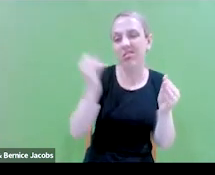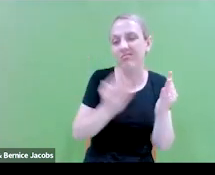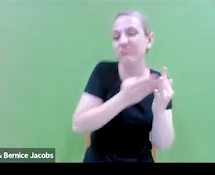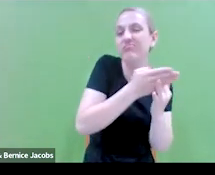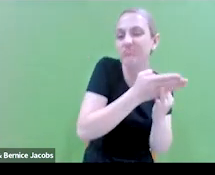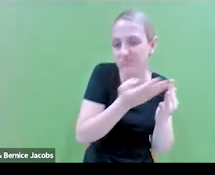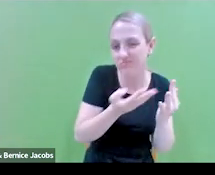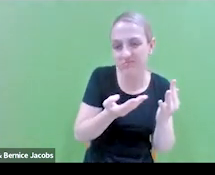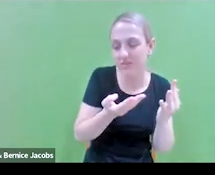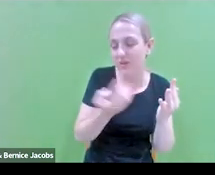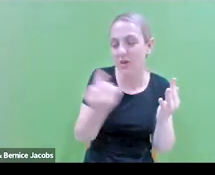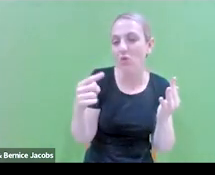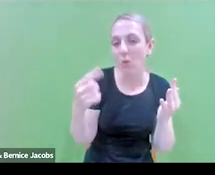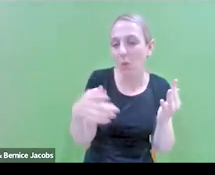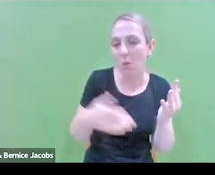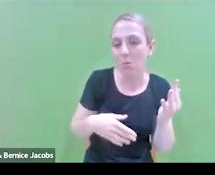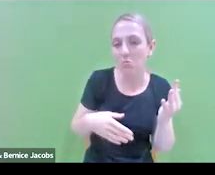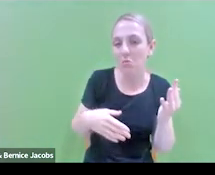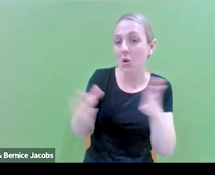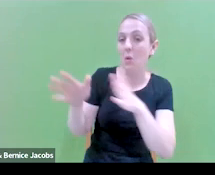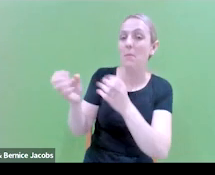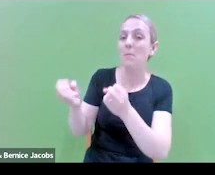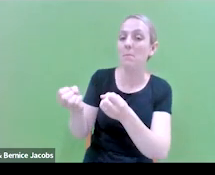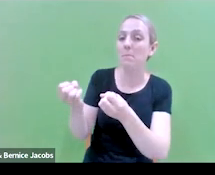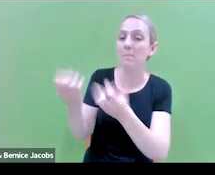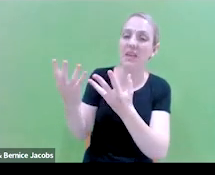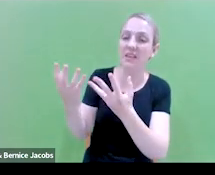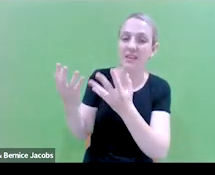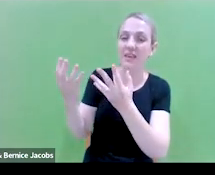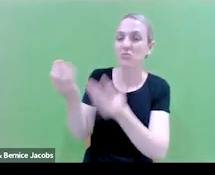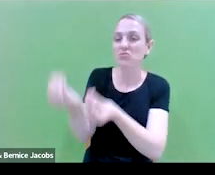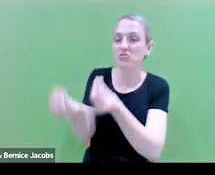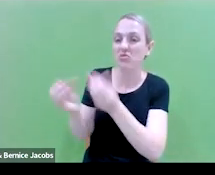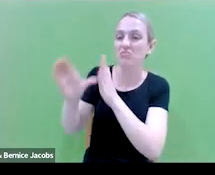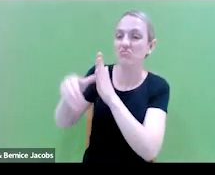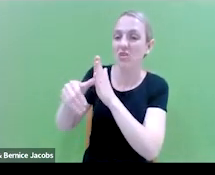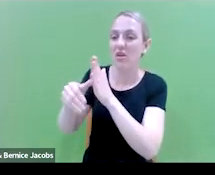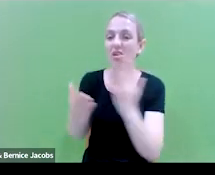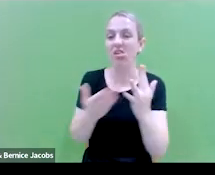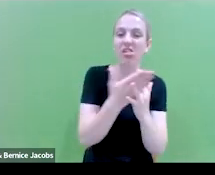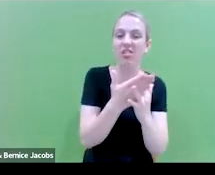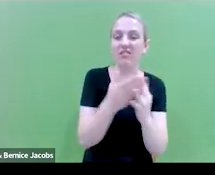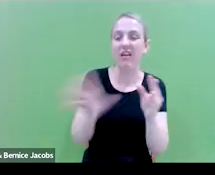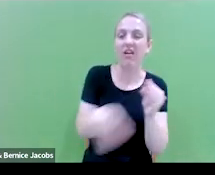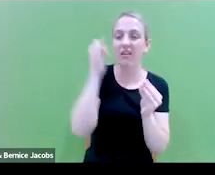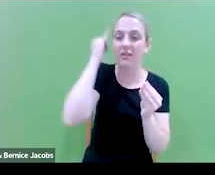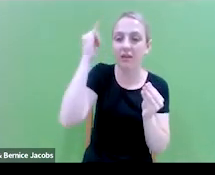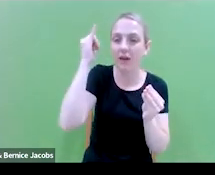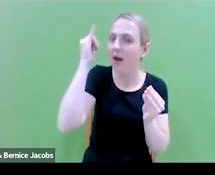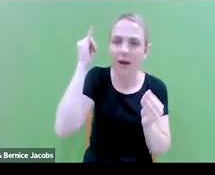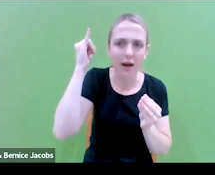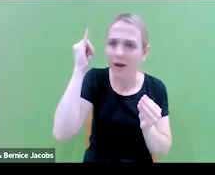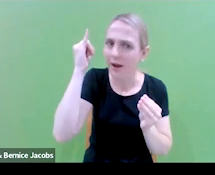accommodate the majority of children who have disabilities. It is just about having a school